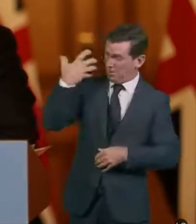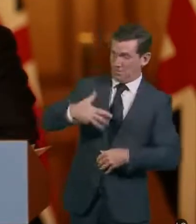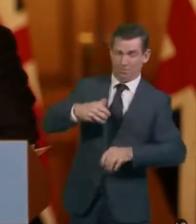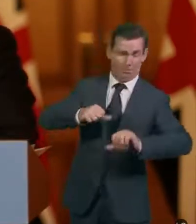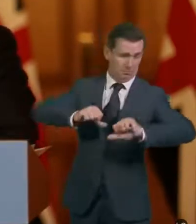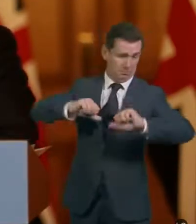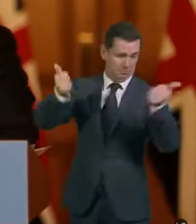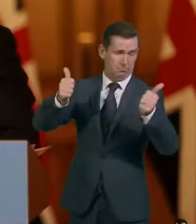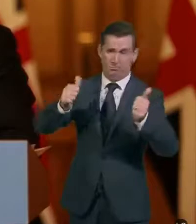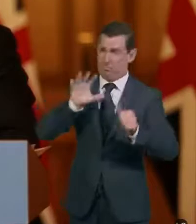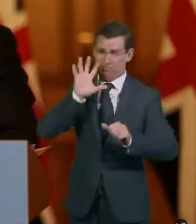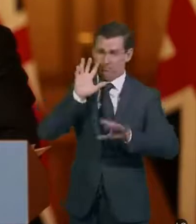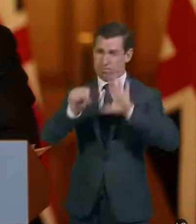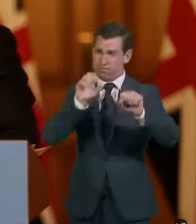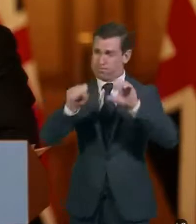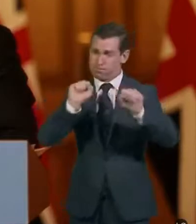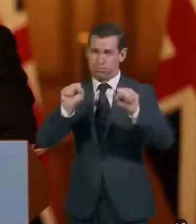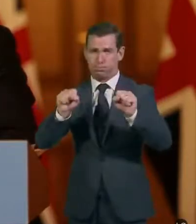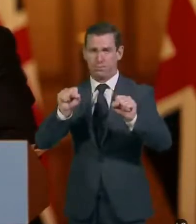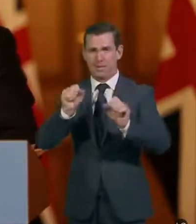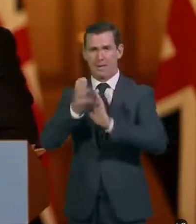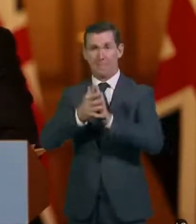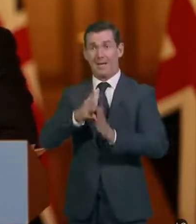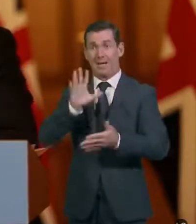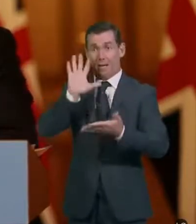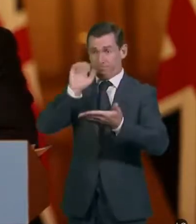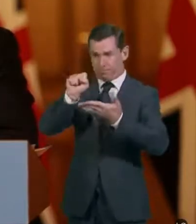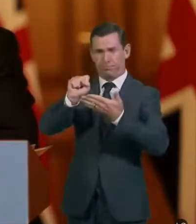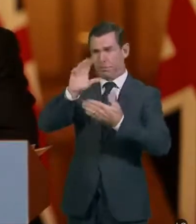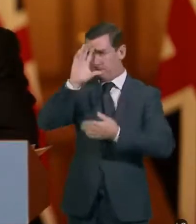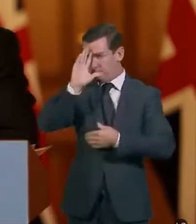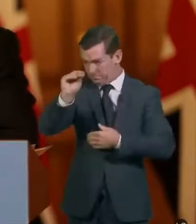save lives and jobs over the winter.